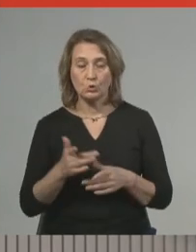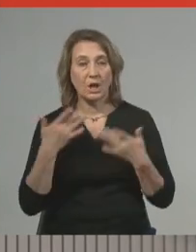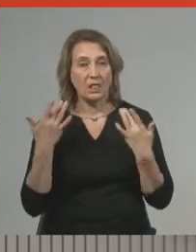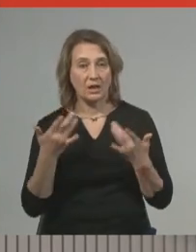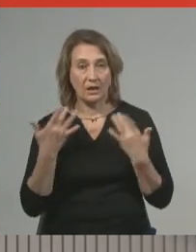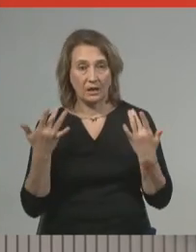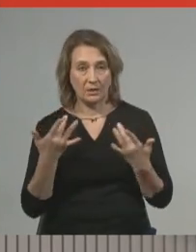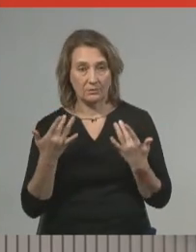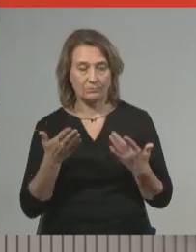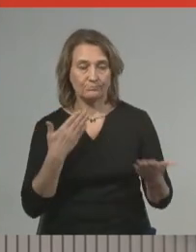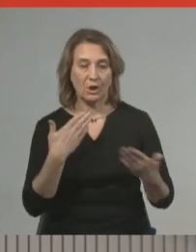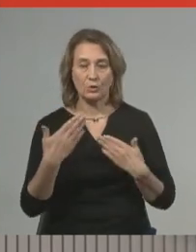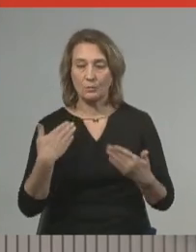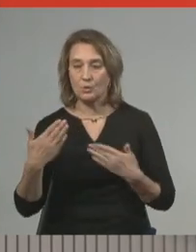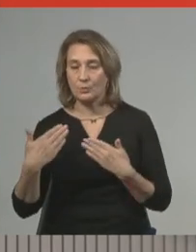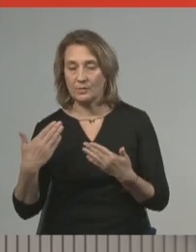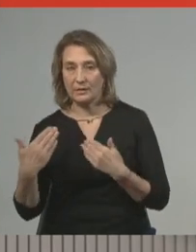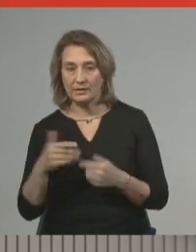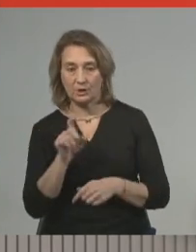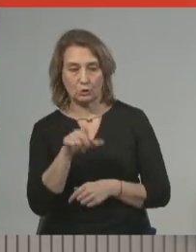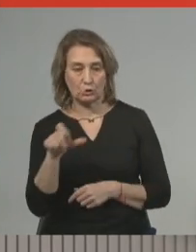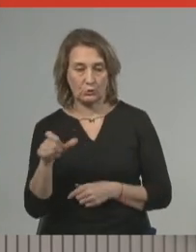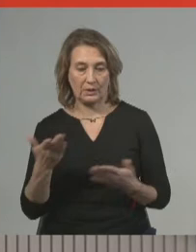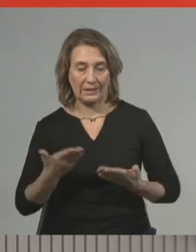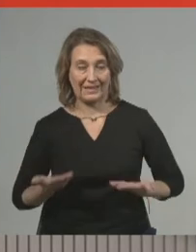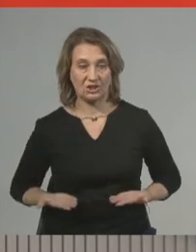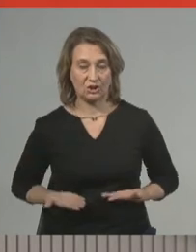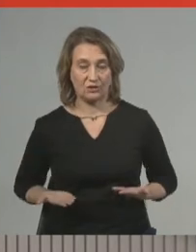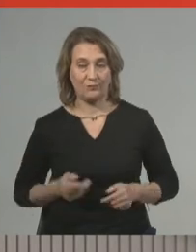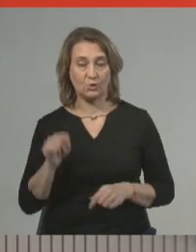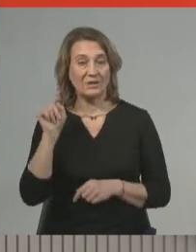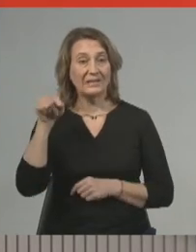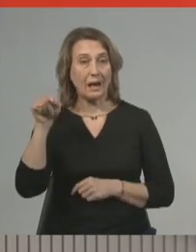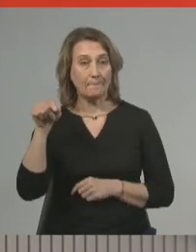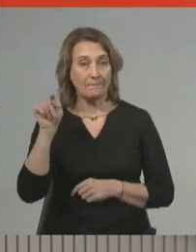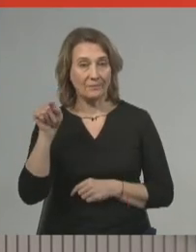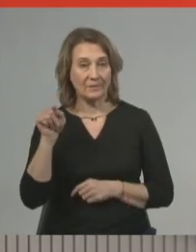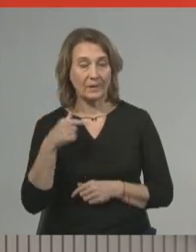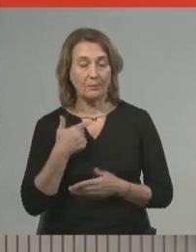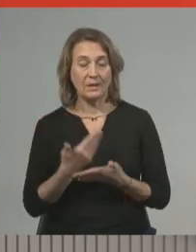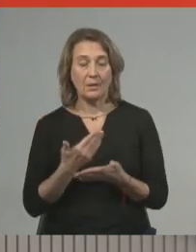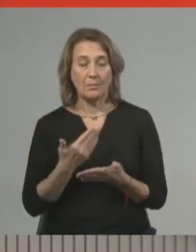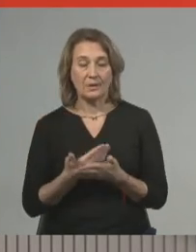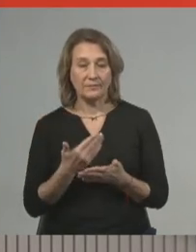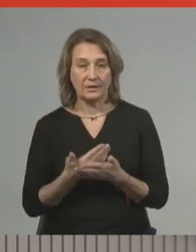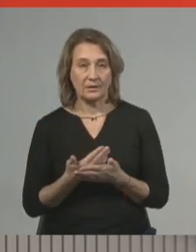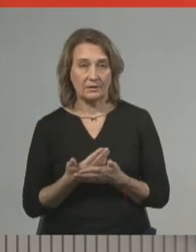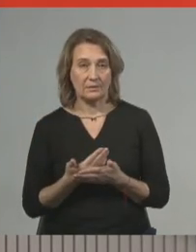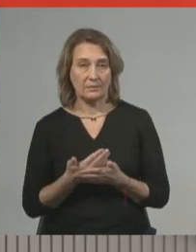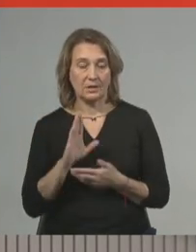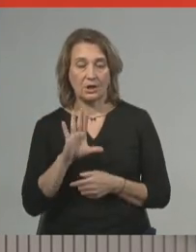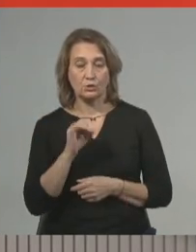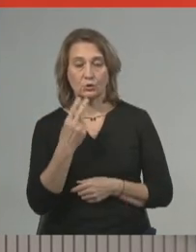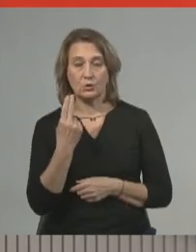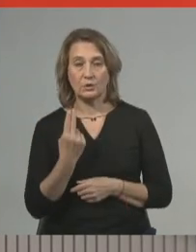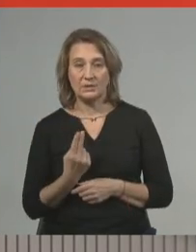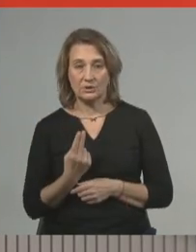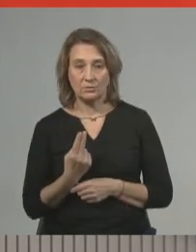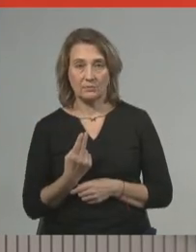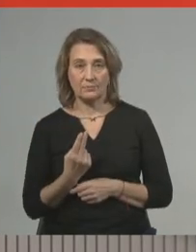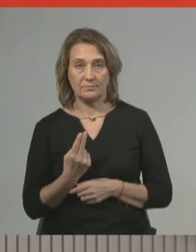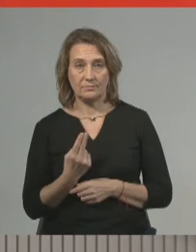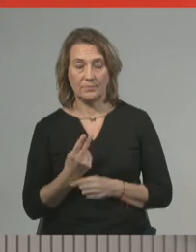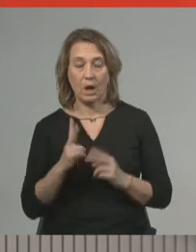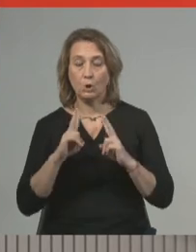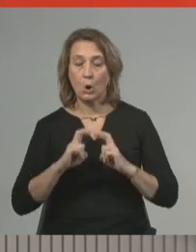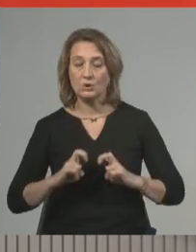it is very easy to communicate with people who live there and for example as a method of sociological